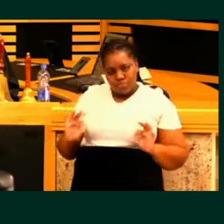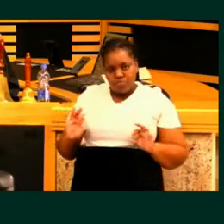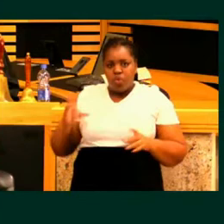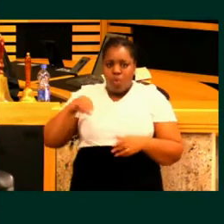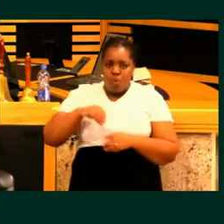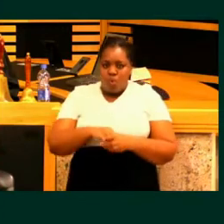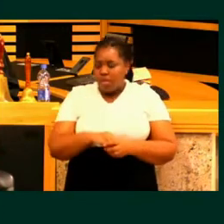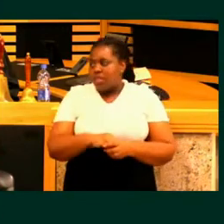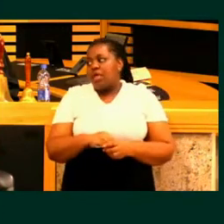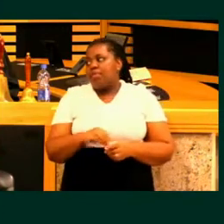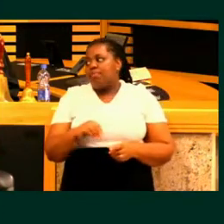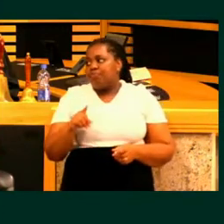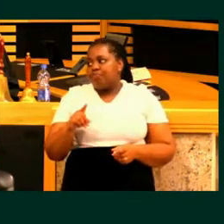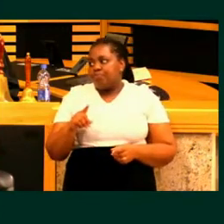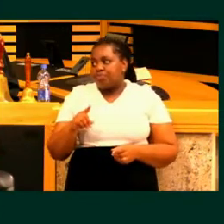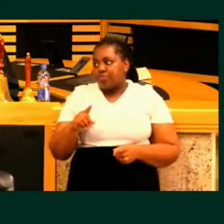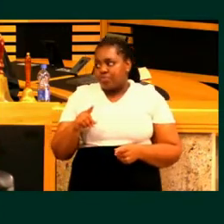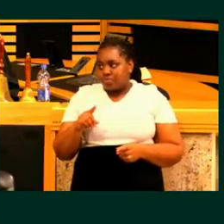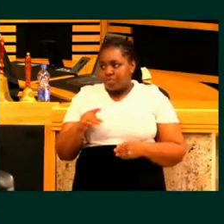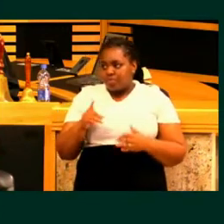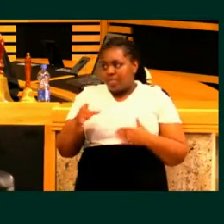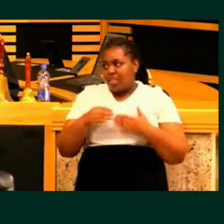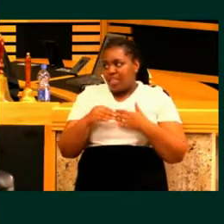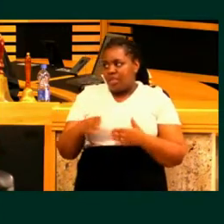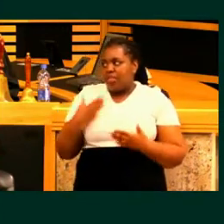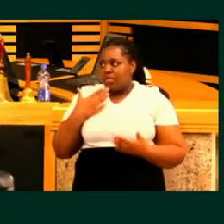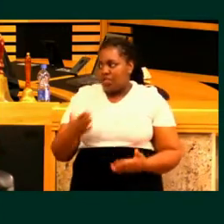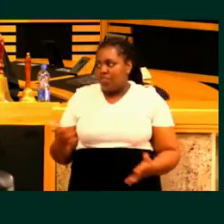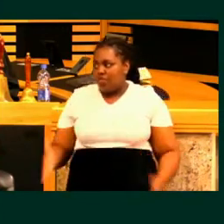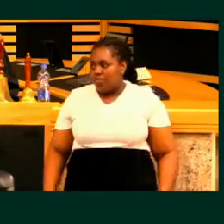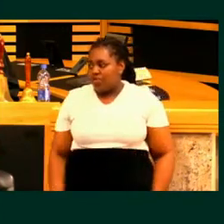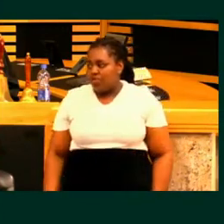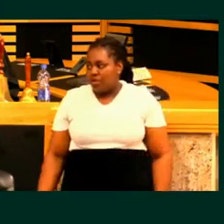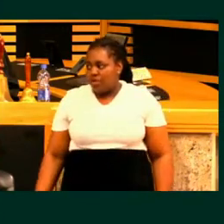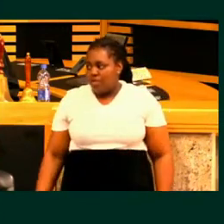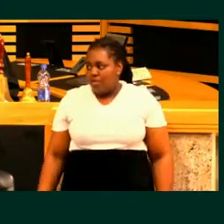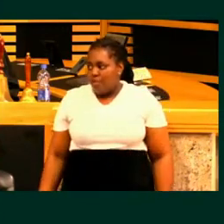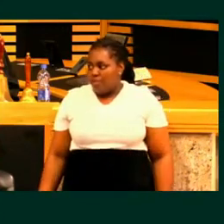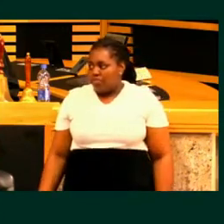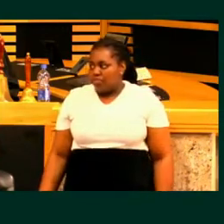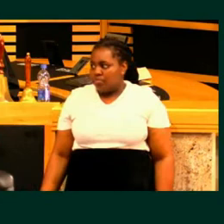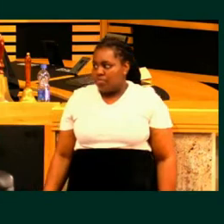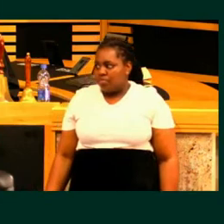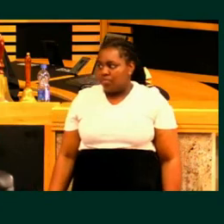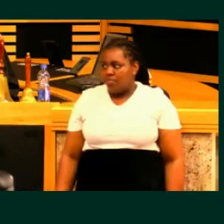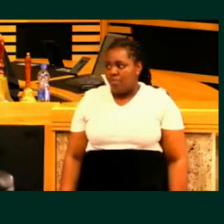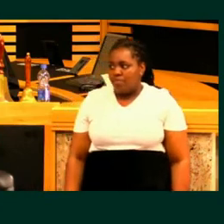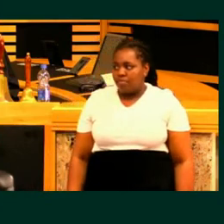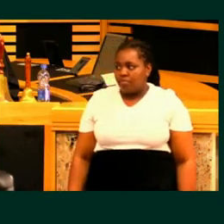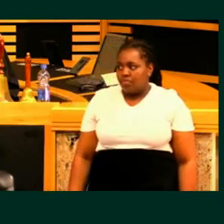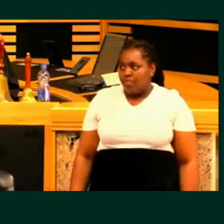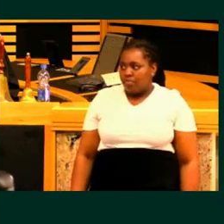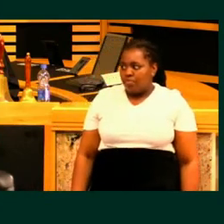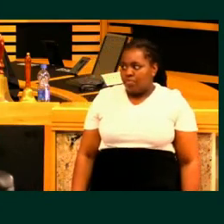constitu within the institutions they lead I thank you thank you honorable